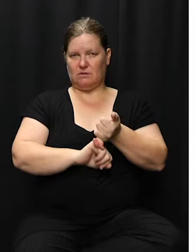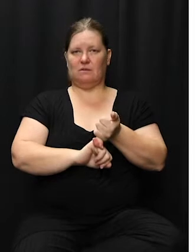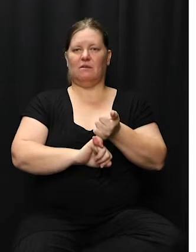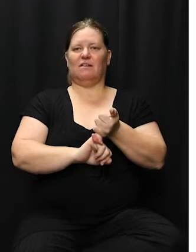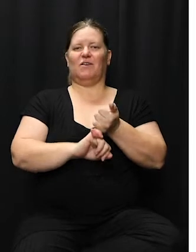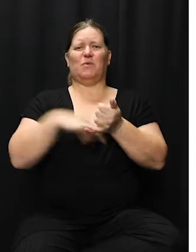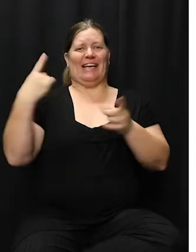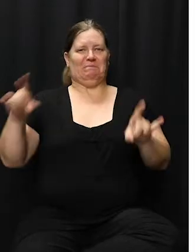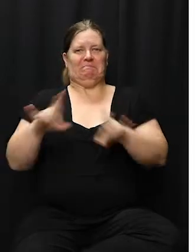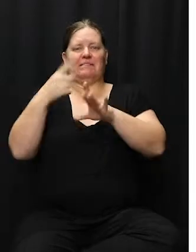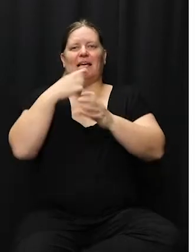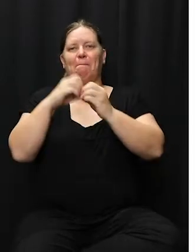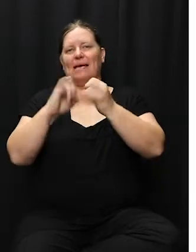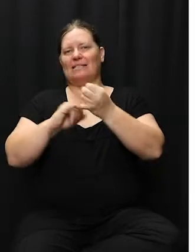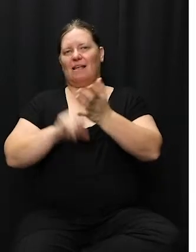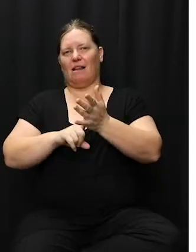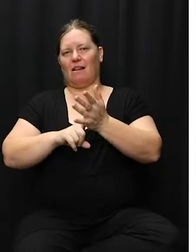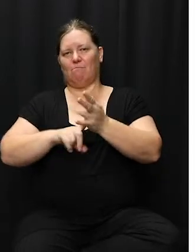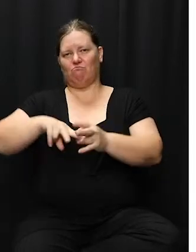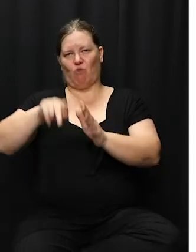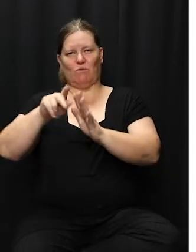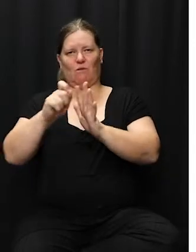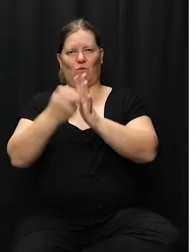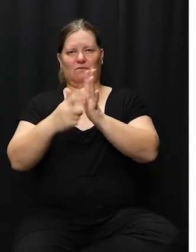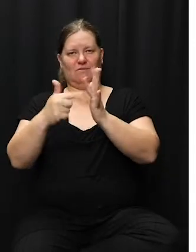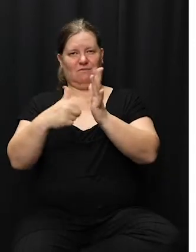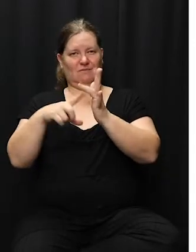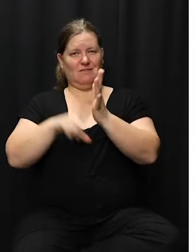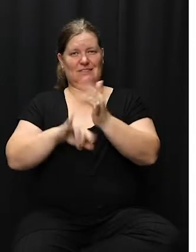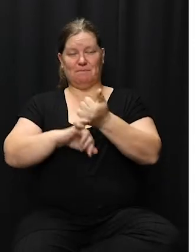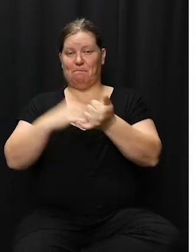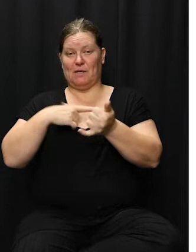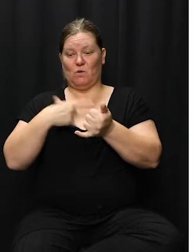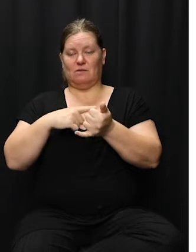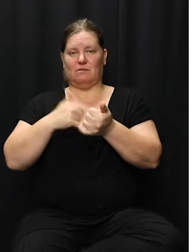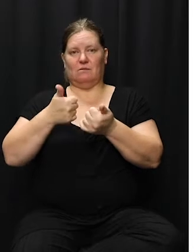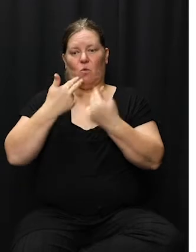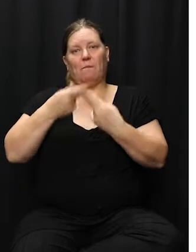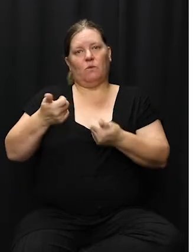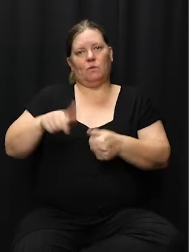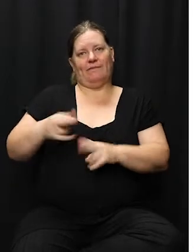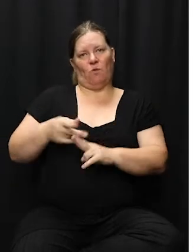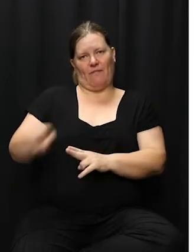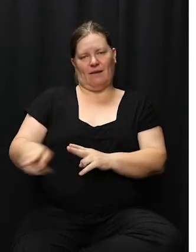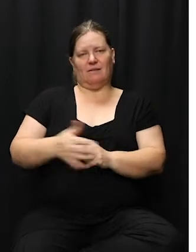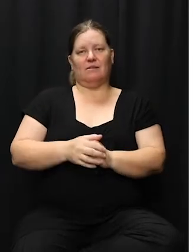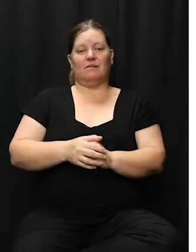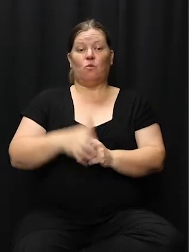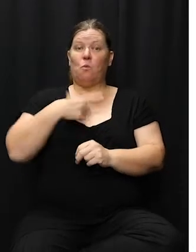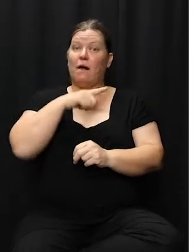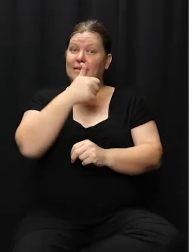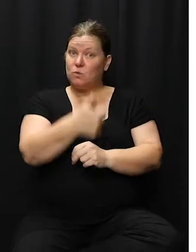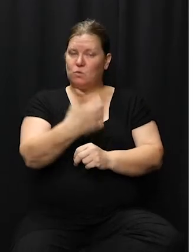We're used to saying the BSL monitoring protocols because that's what we use it for normally. So why that is a good